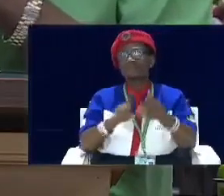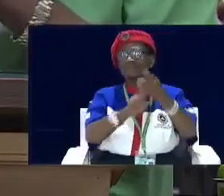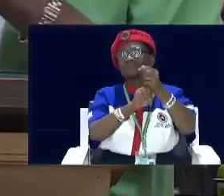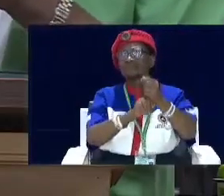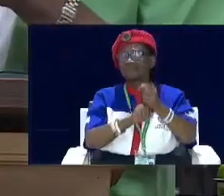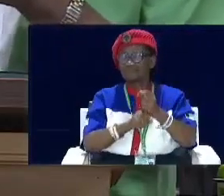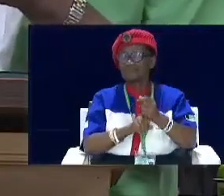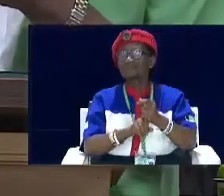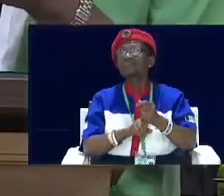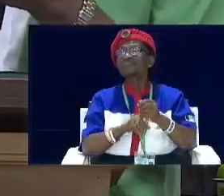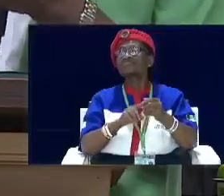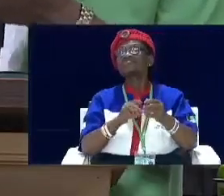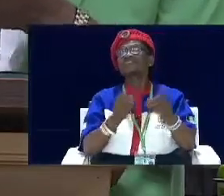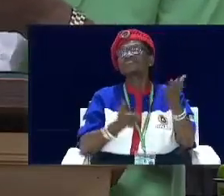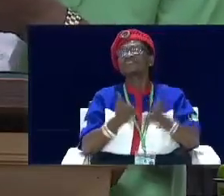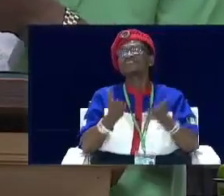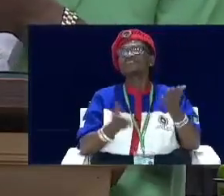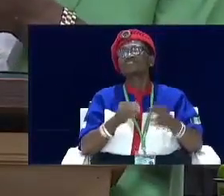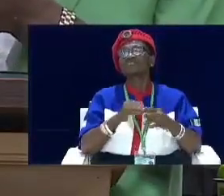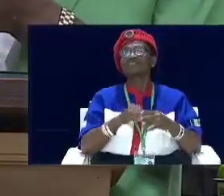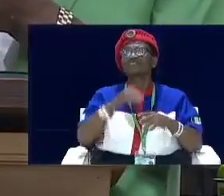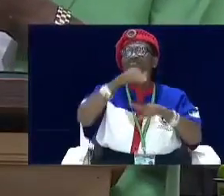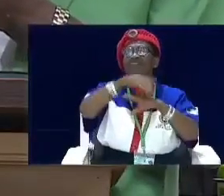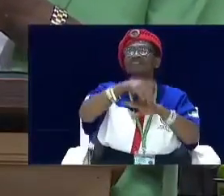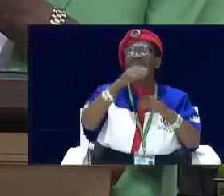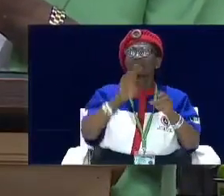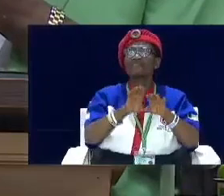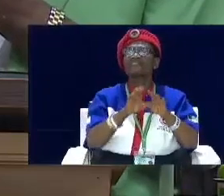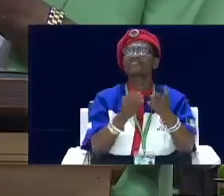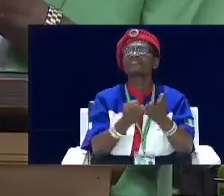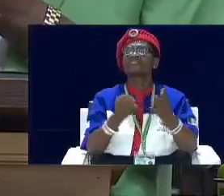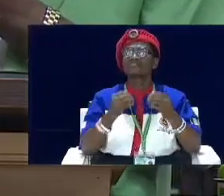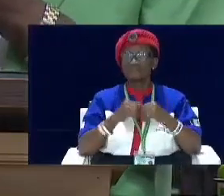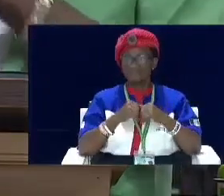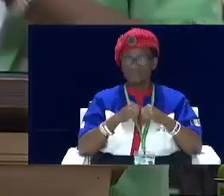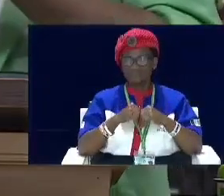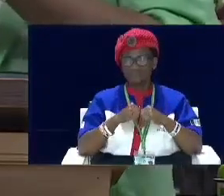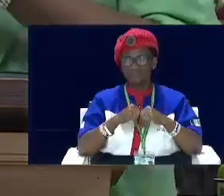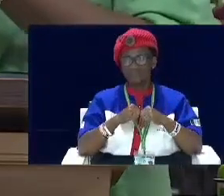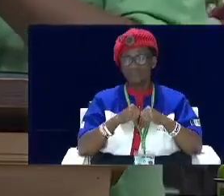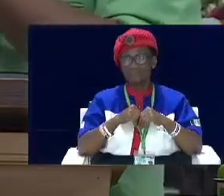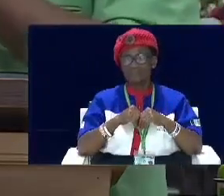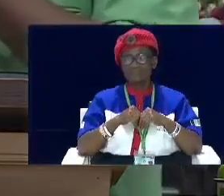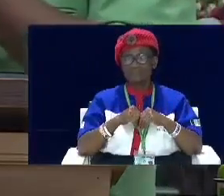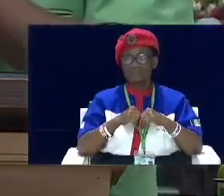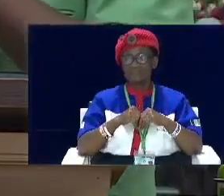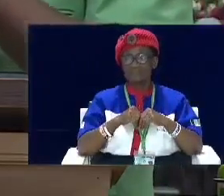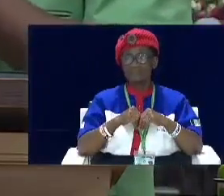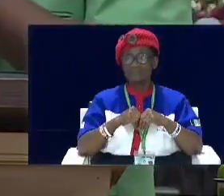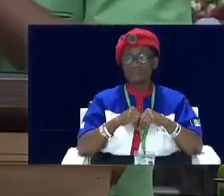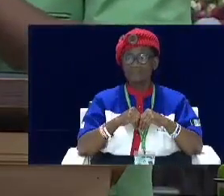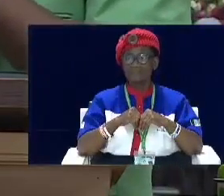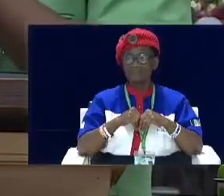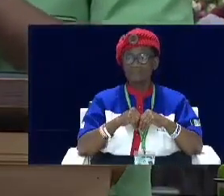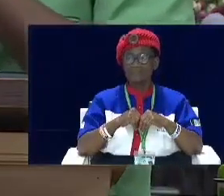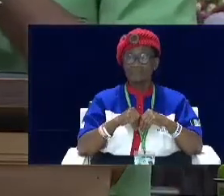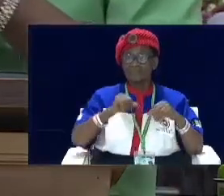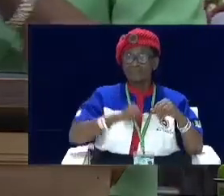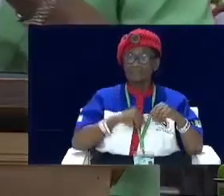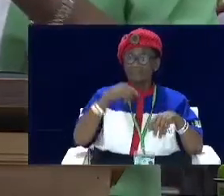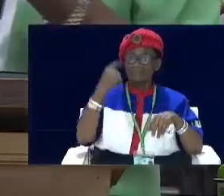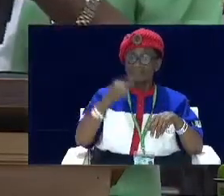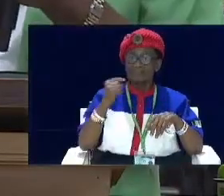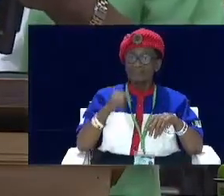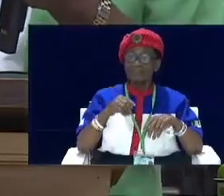báwo ni ẹ ṣe máa lo ilé ijó fún ilé ìjọsìn? I said, nightclubs are always empty